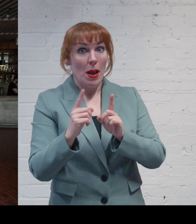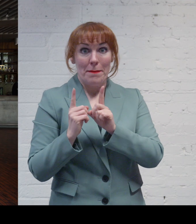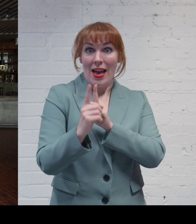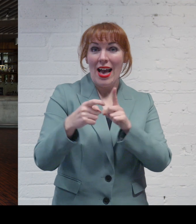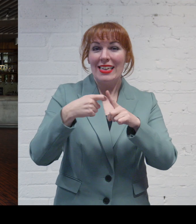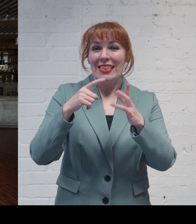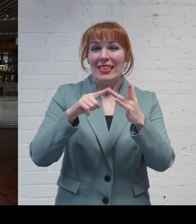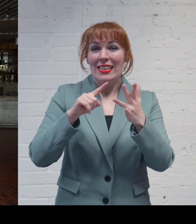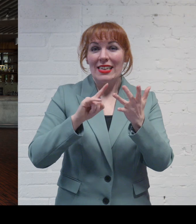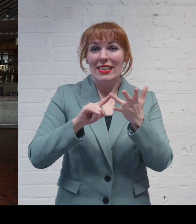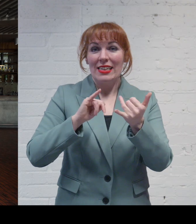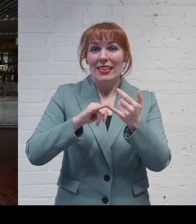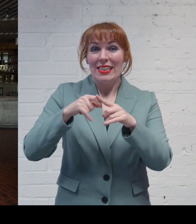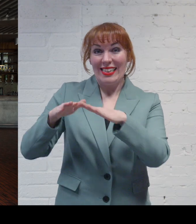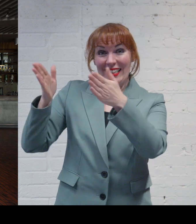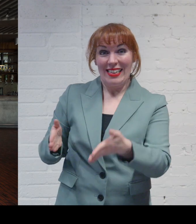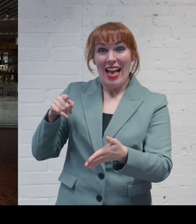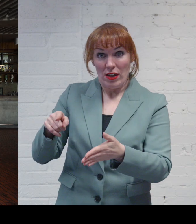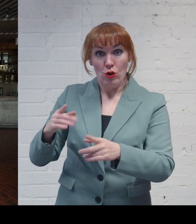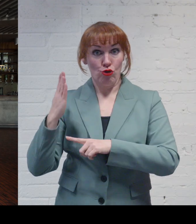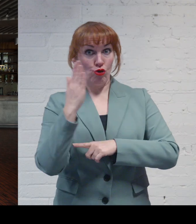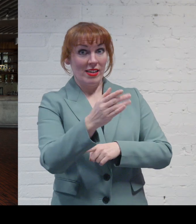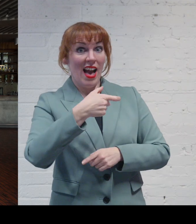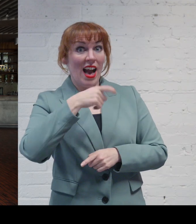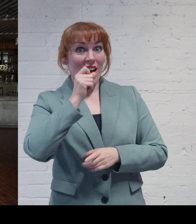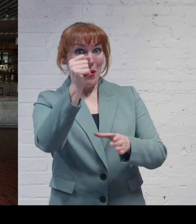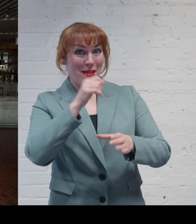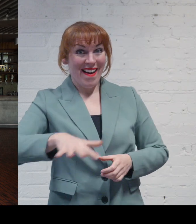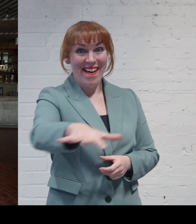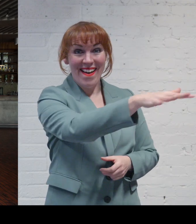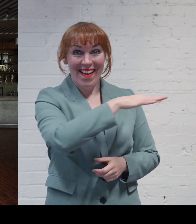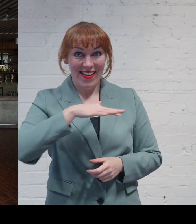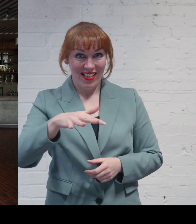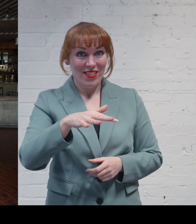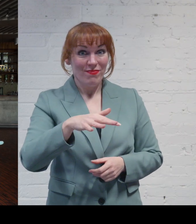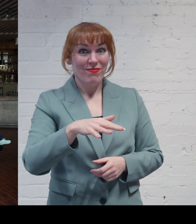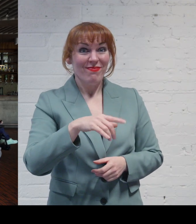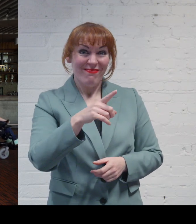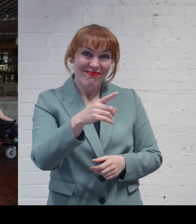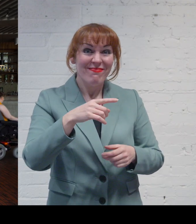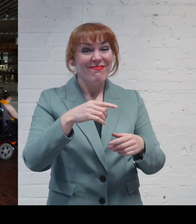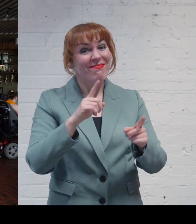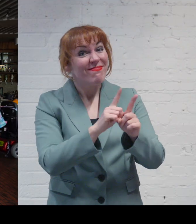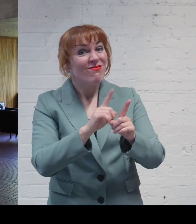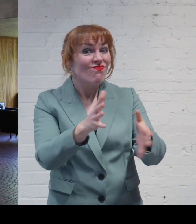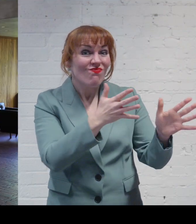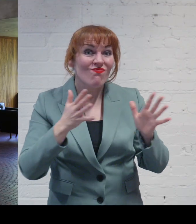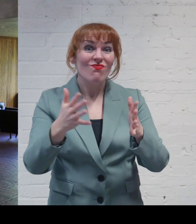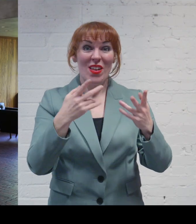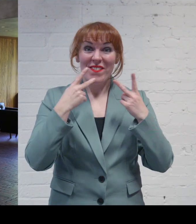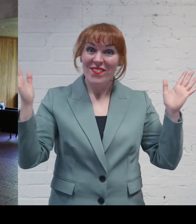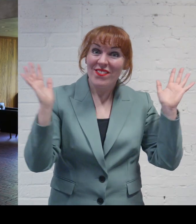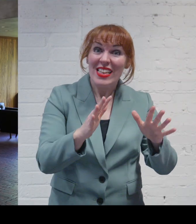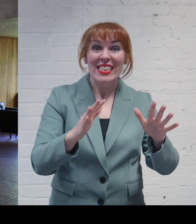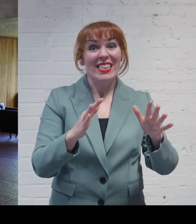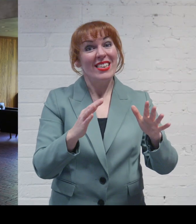Coming out of the Norton Studio and moving past the kiosk, straight ahead is the cafe and bar area. The cafe bar area is a social